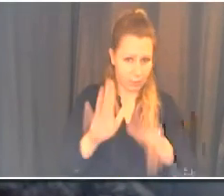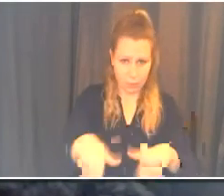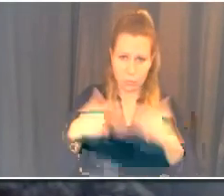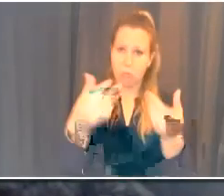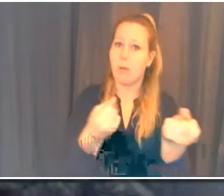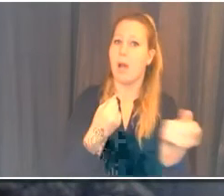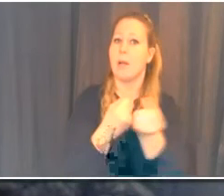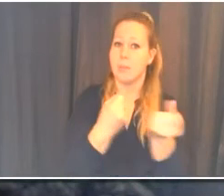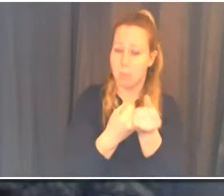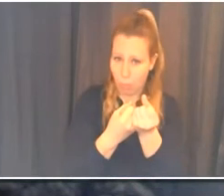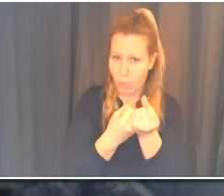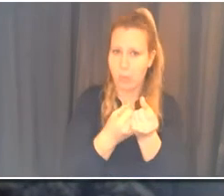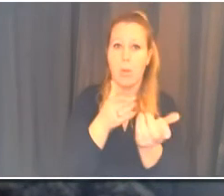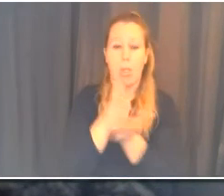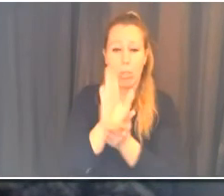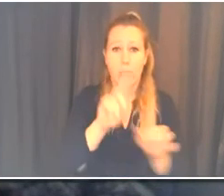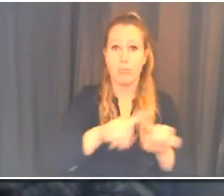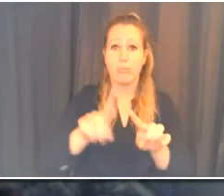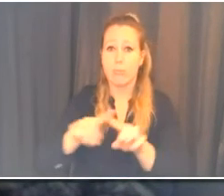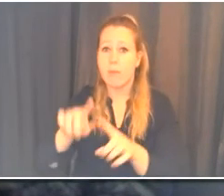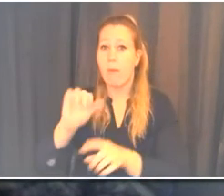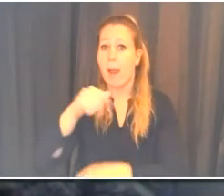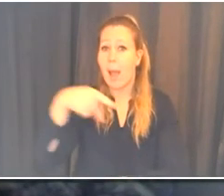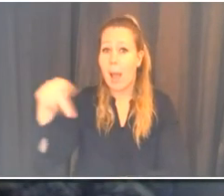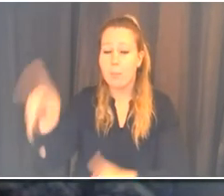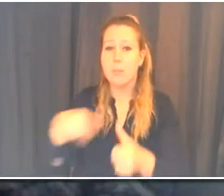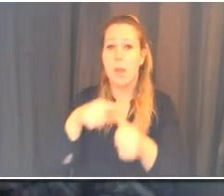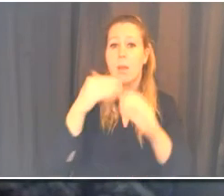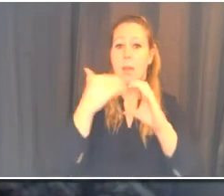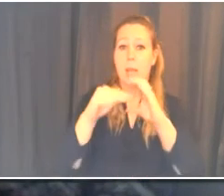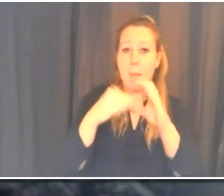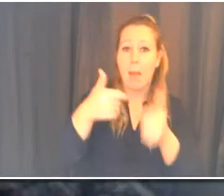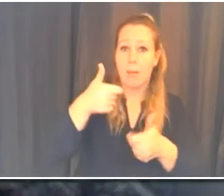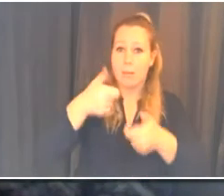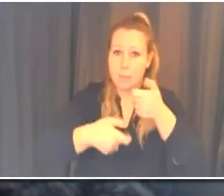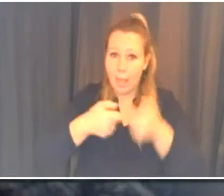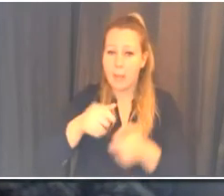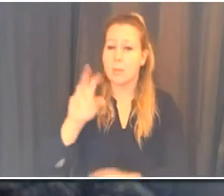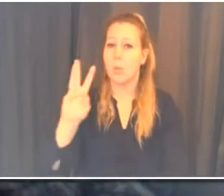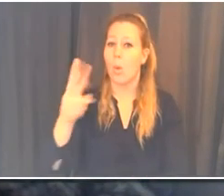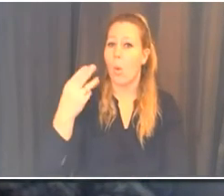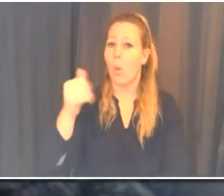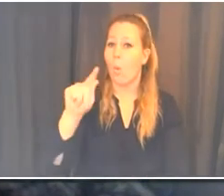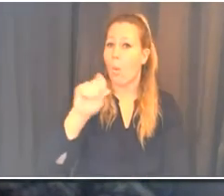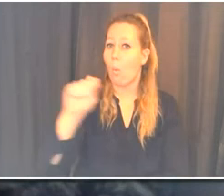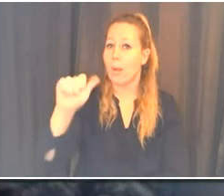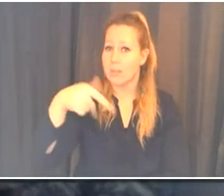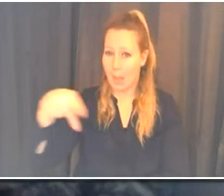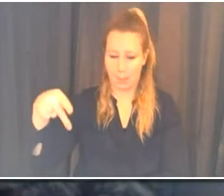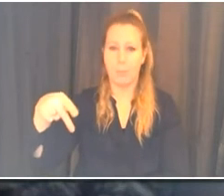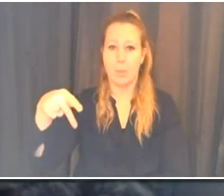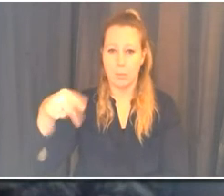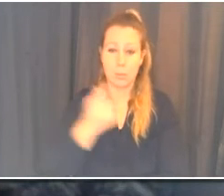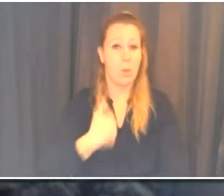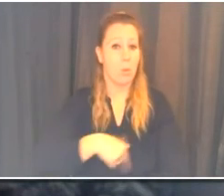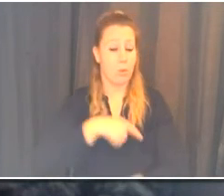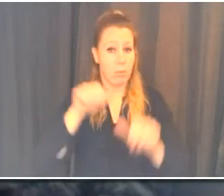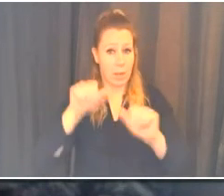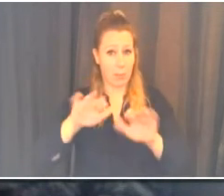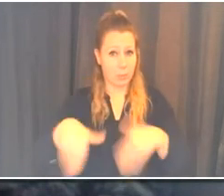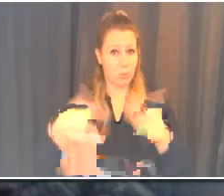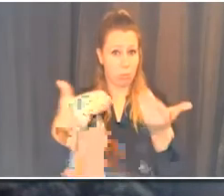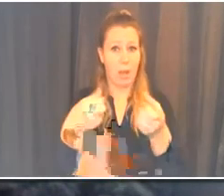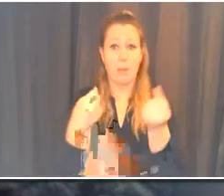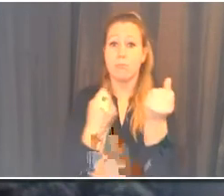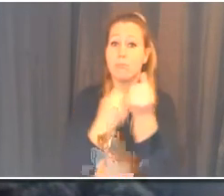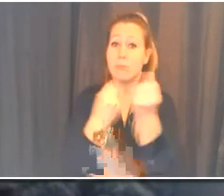Time of physical distancing staff provide virtual trauma Focus therapy via telephone and video work closely with Community Partners to conduct